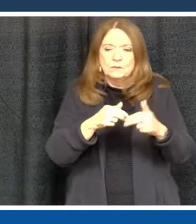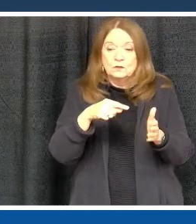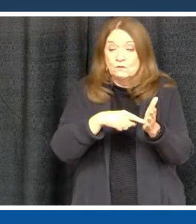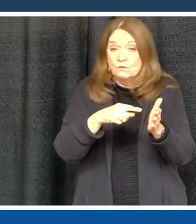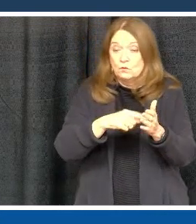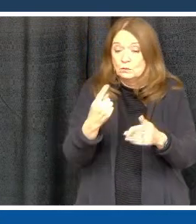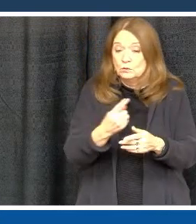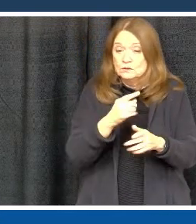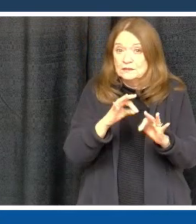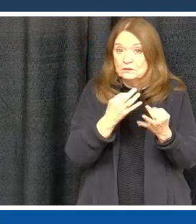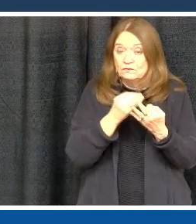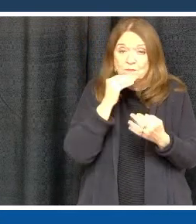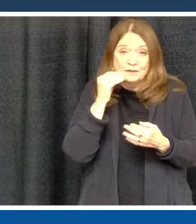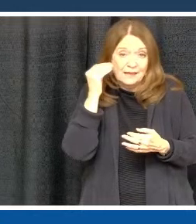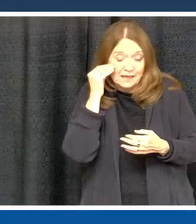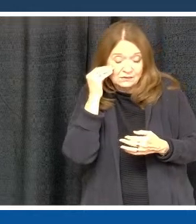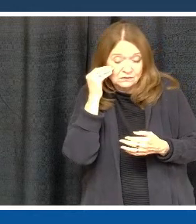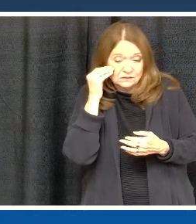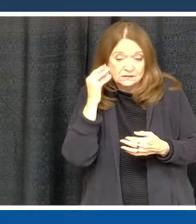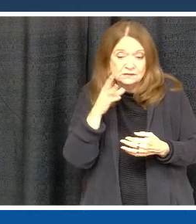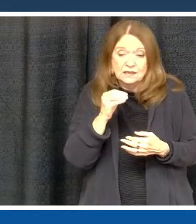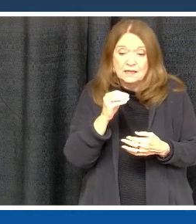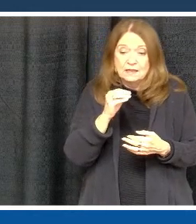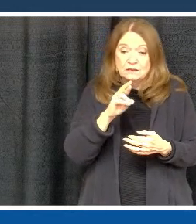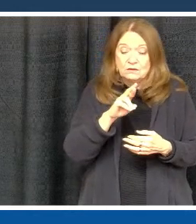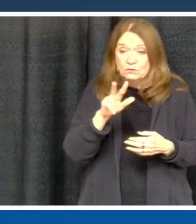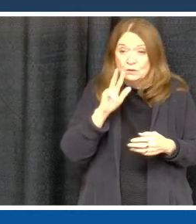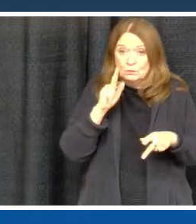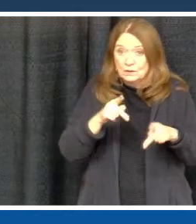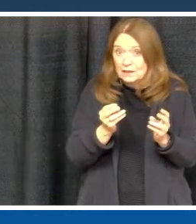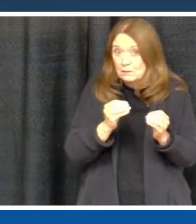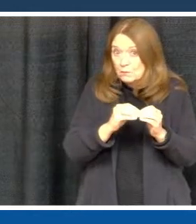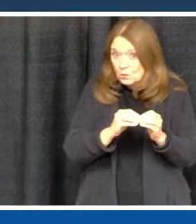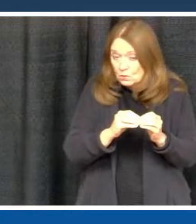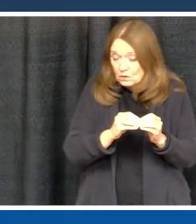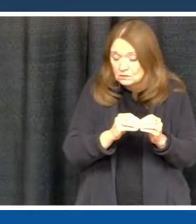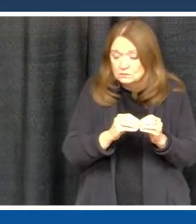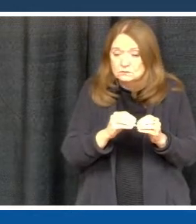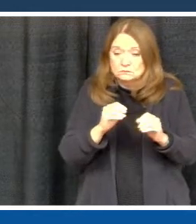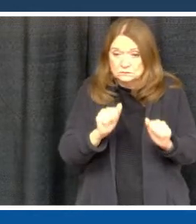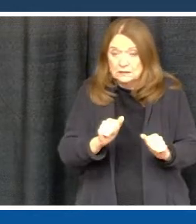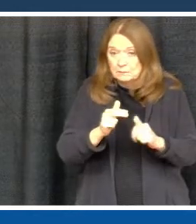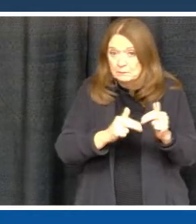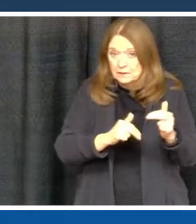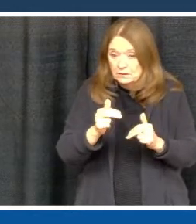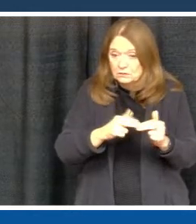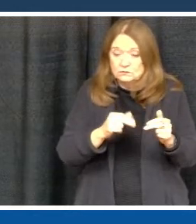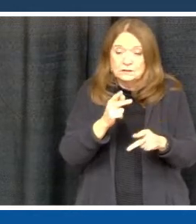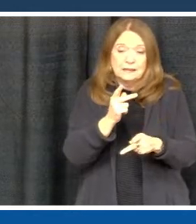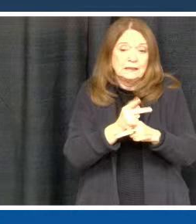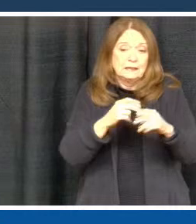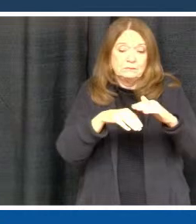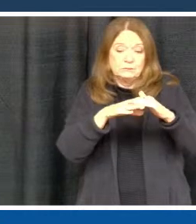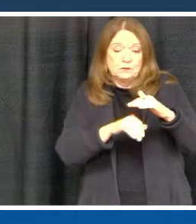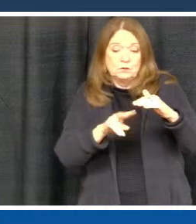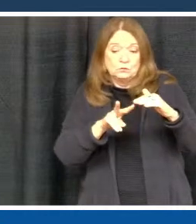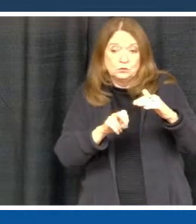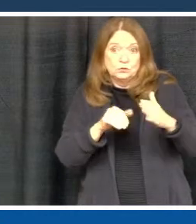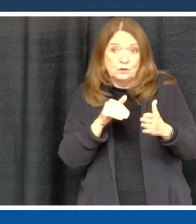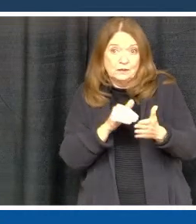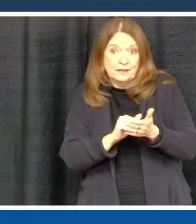single-family houses. R3 will allow more density, which will help keep the cost of the houses below the 200,000s